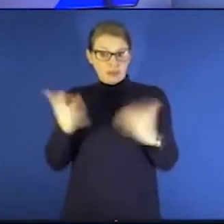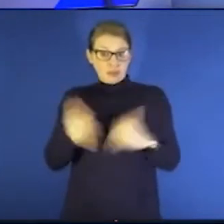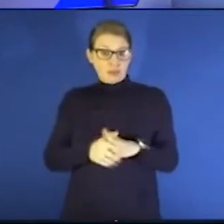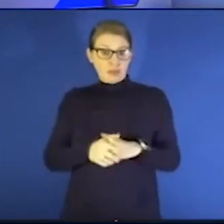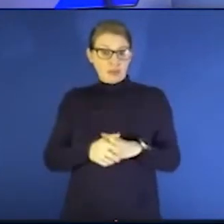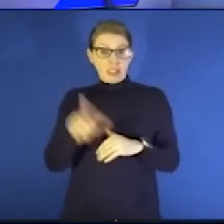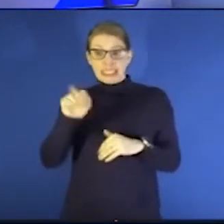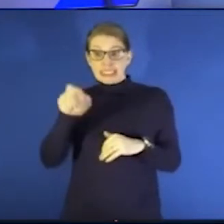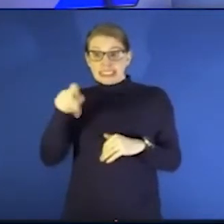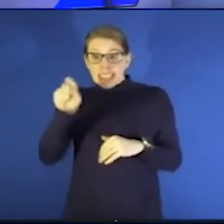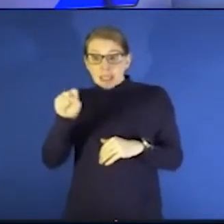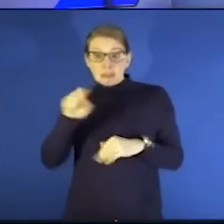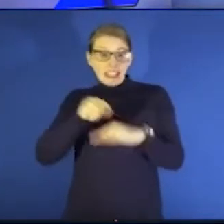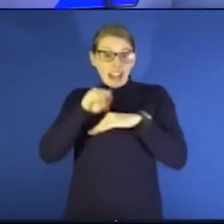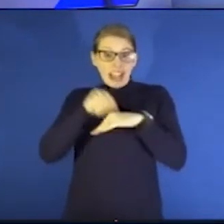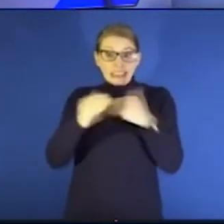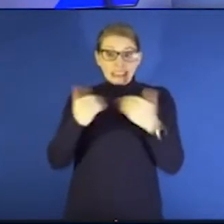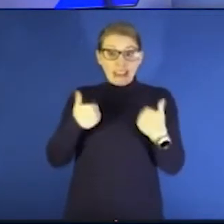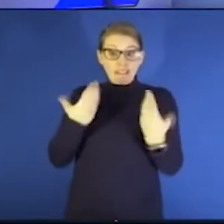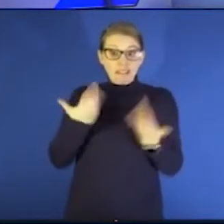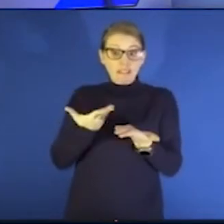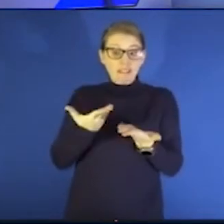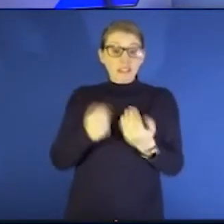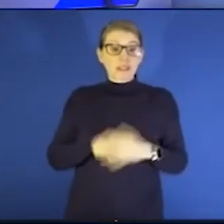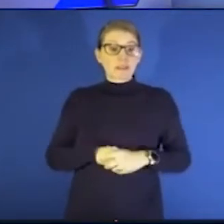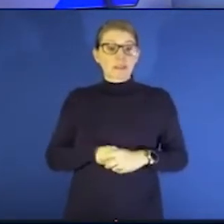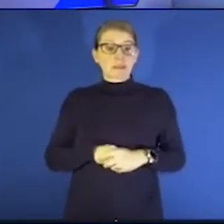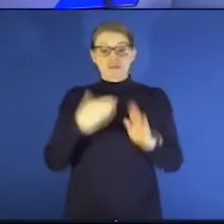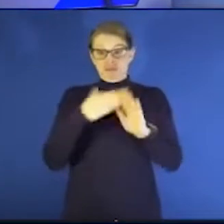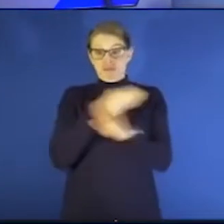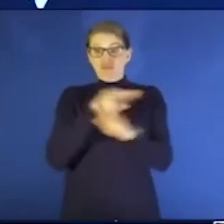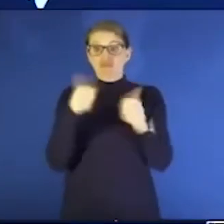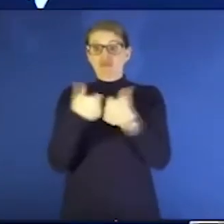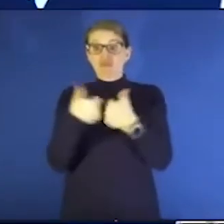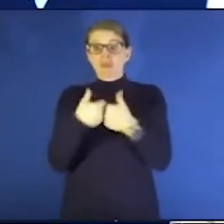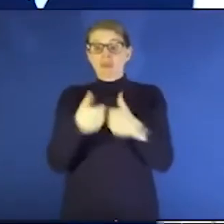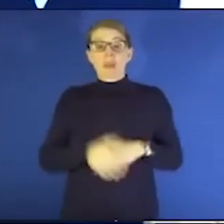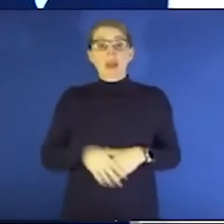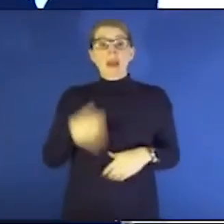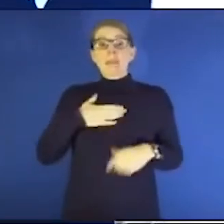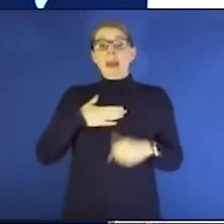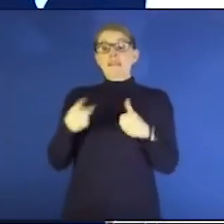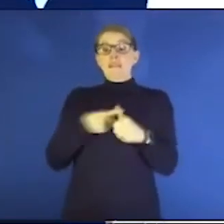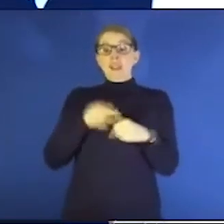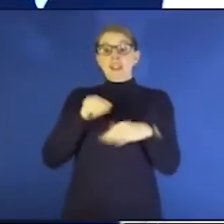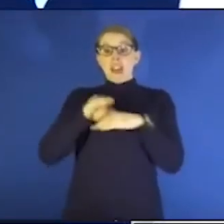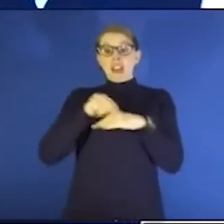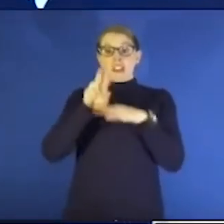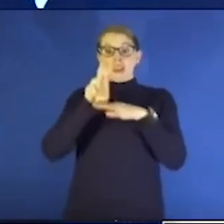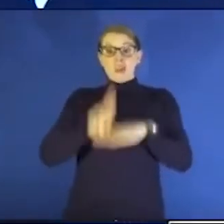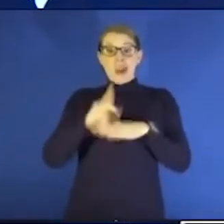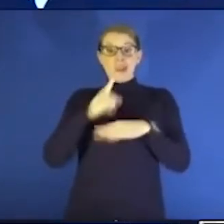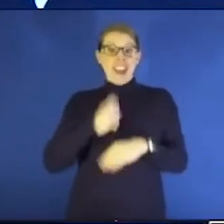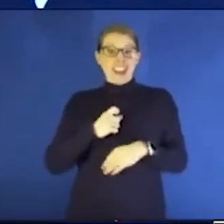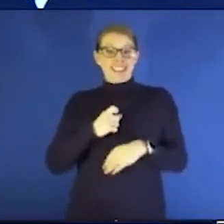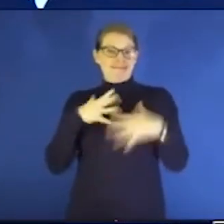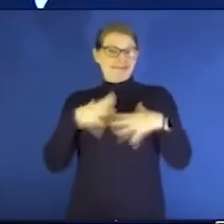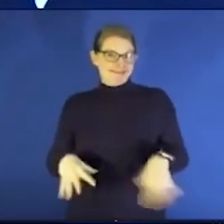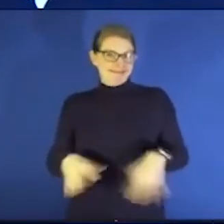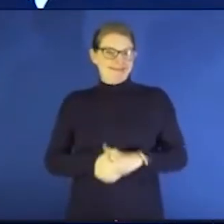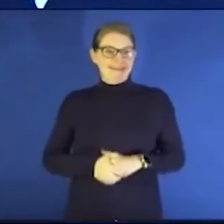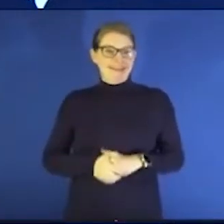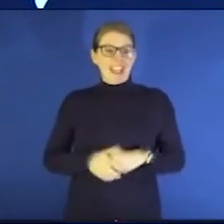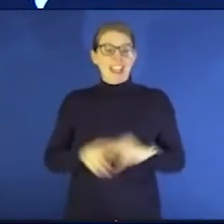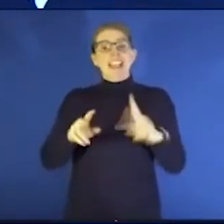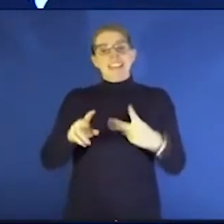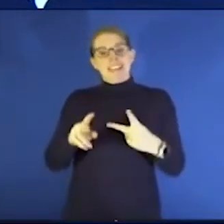or advice ahead of time? Yeah, you bet. My first advice is to wear red. And my second advice is, the more serious one